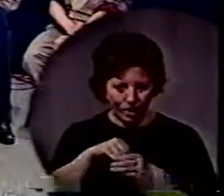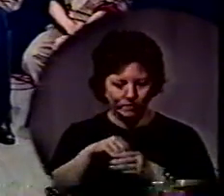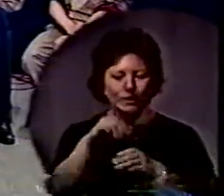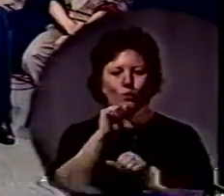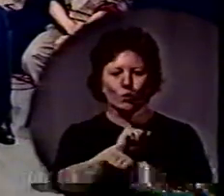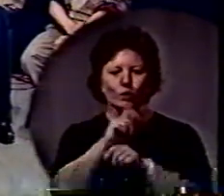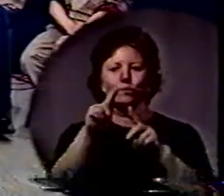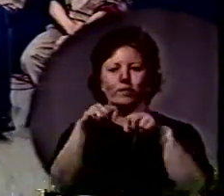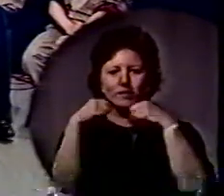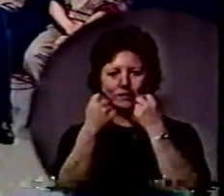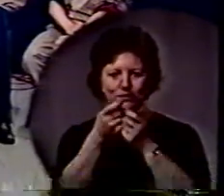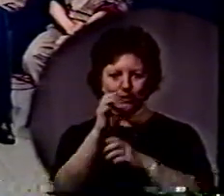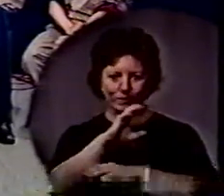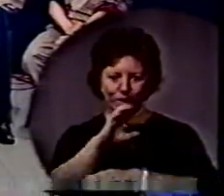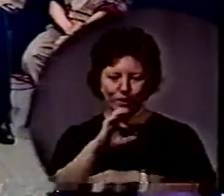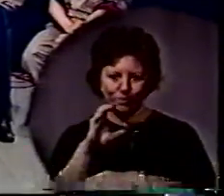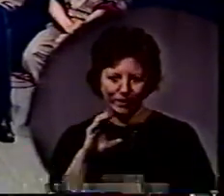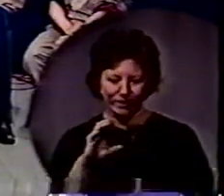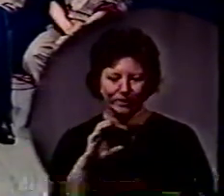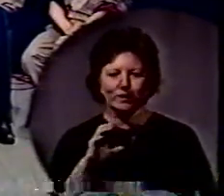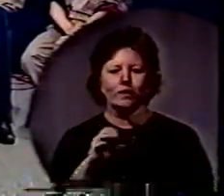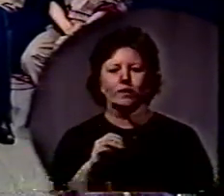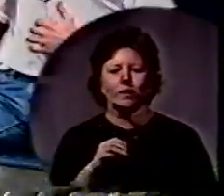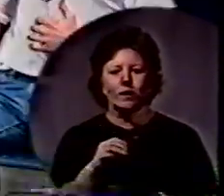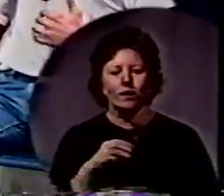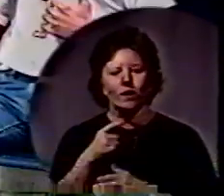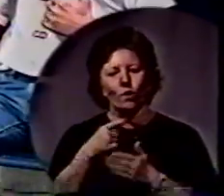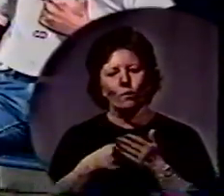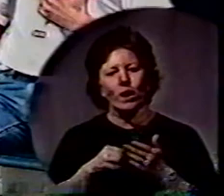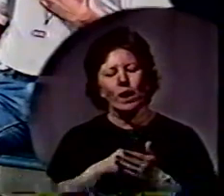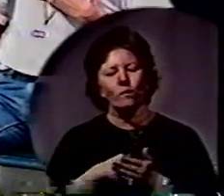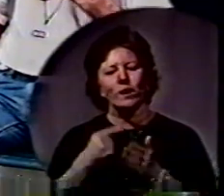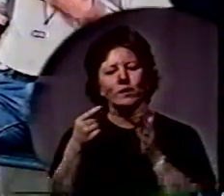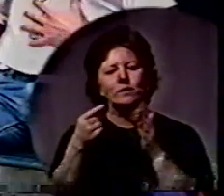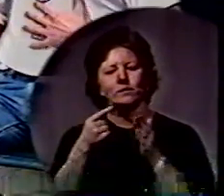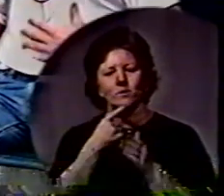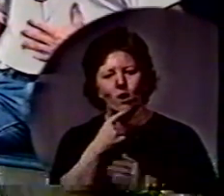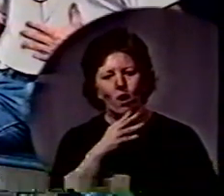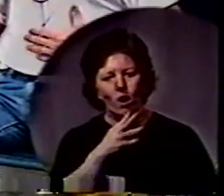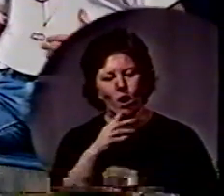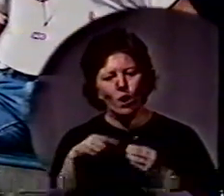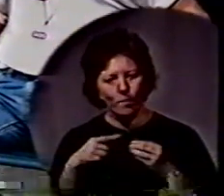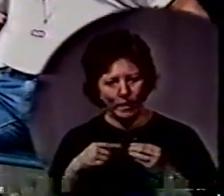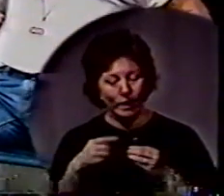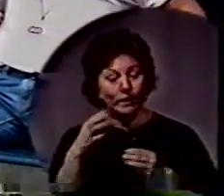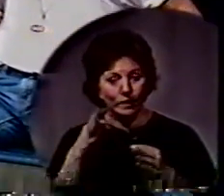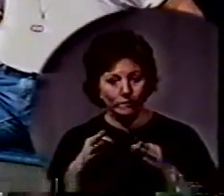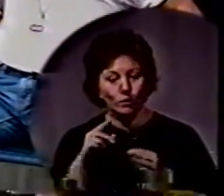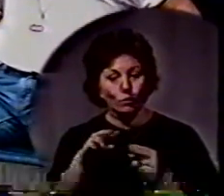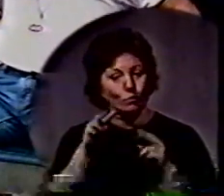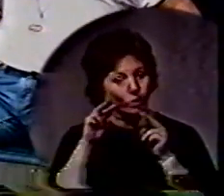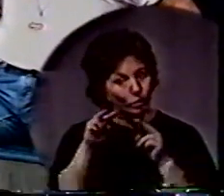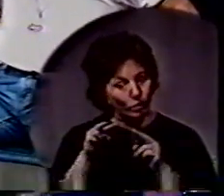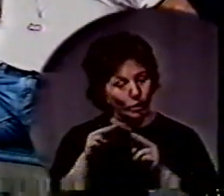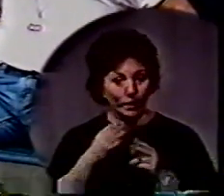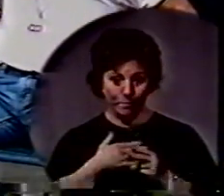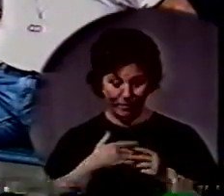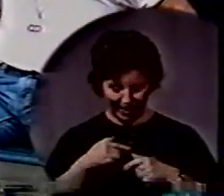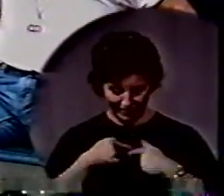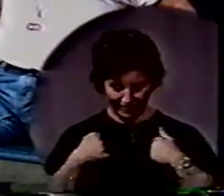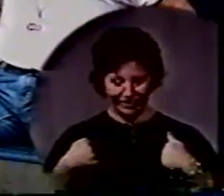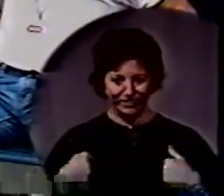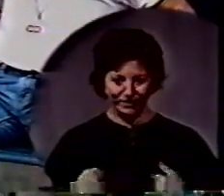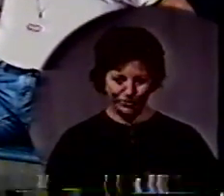about. Certainly, no problem. What I just might point out to people is if you do look at my t-shirt here, this